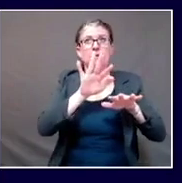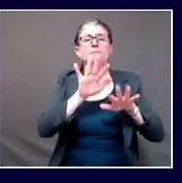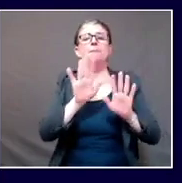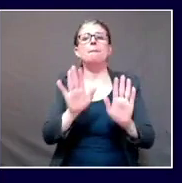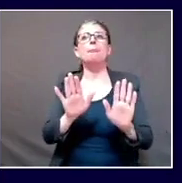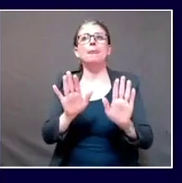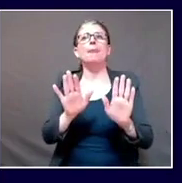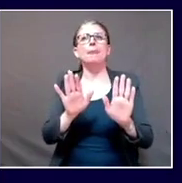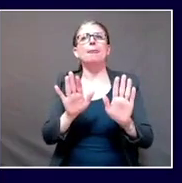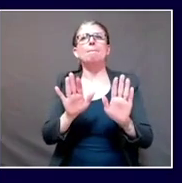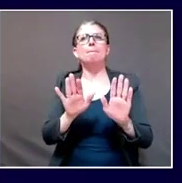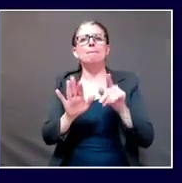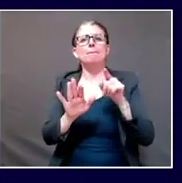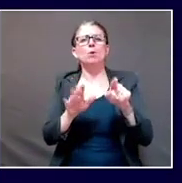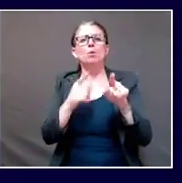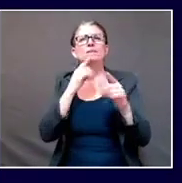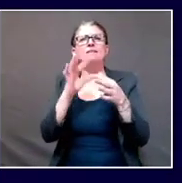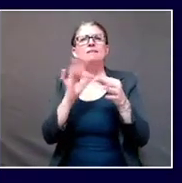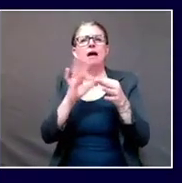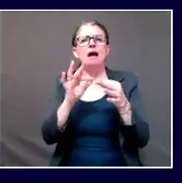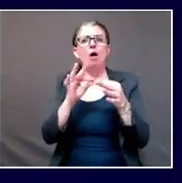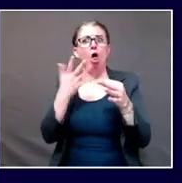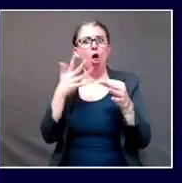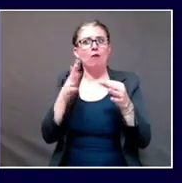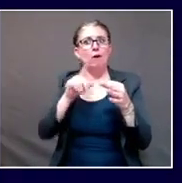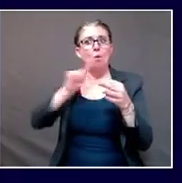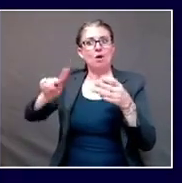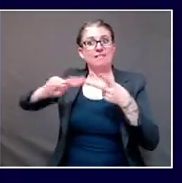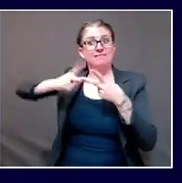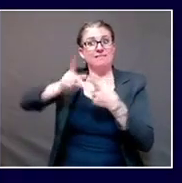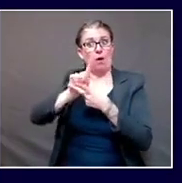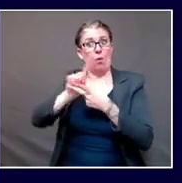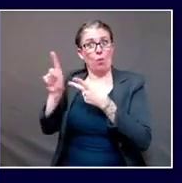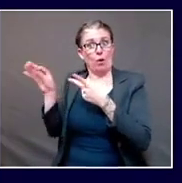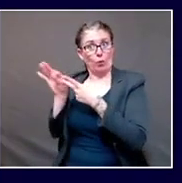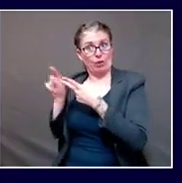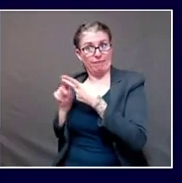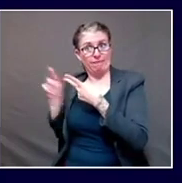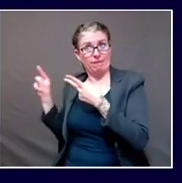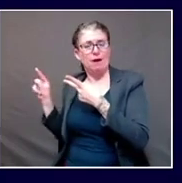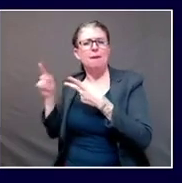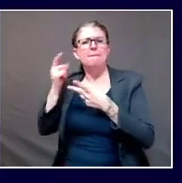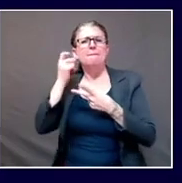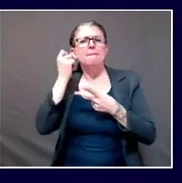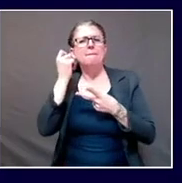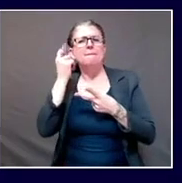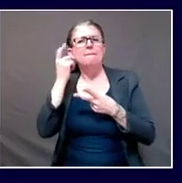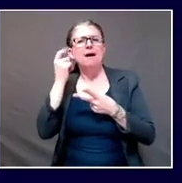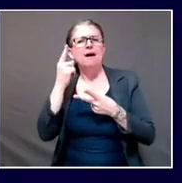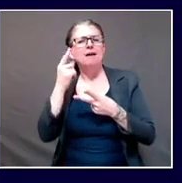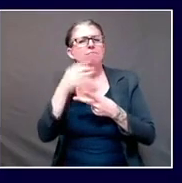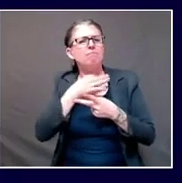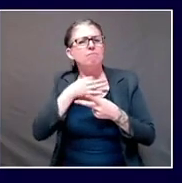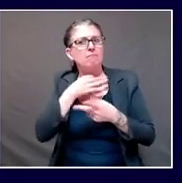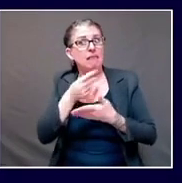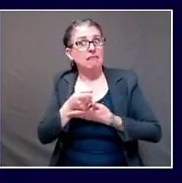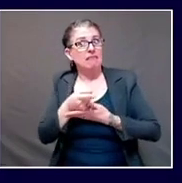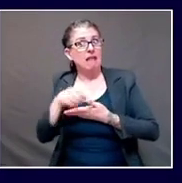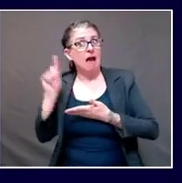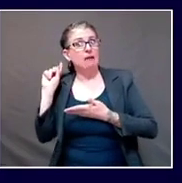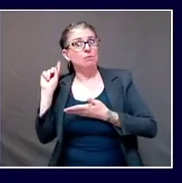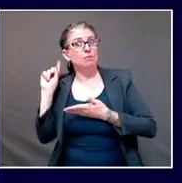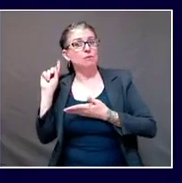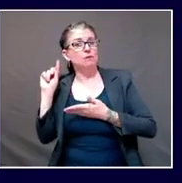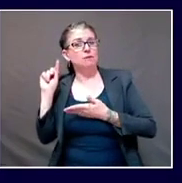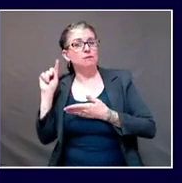I guess it had seemed last week that there were a couple hospitals with